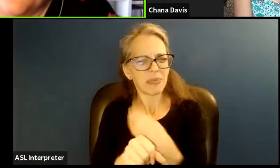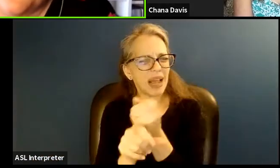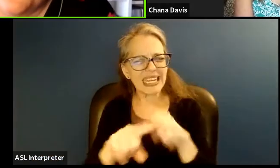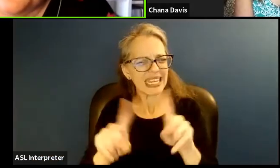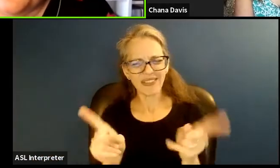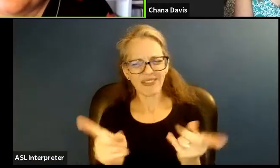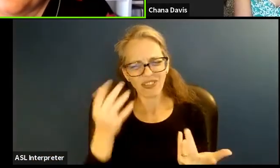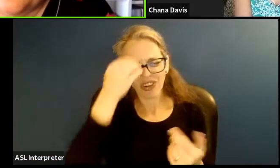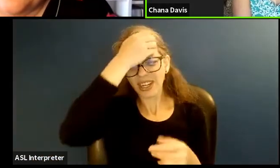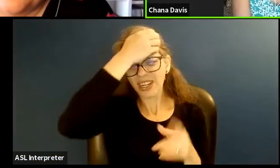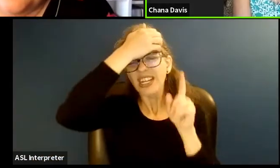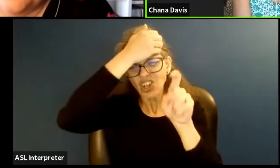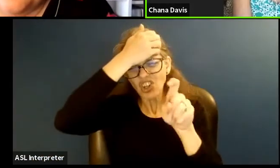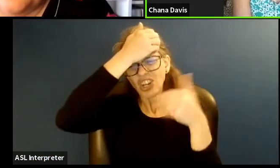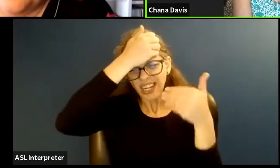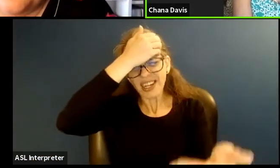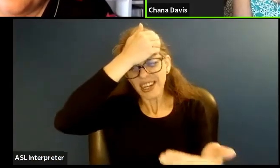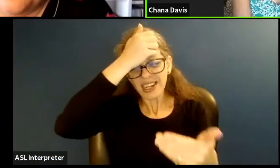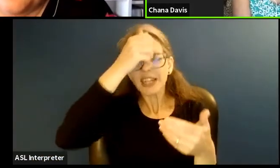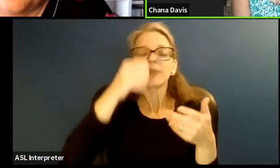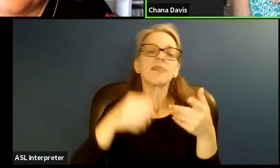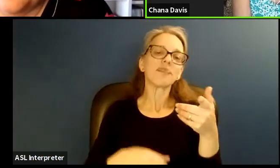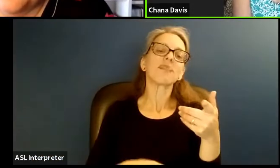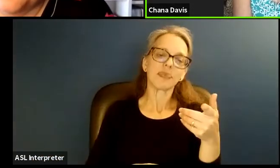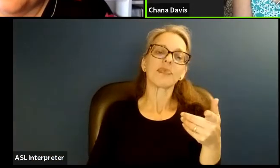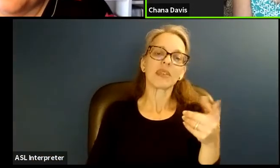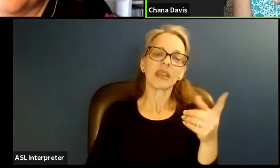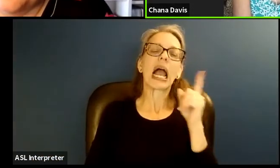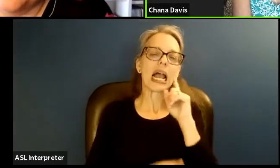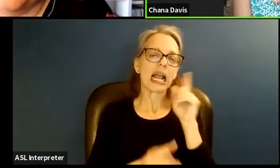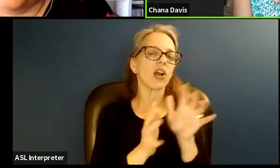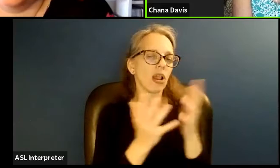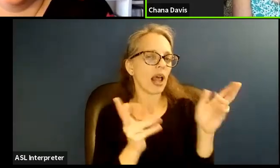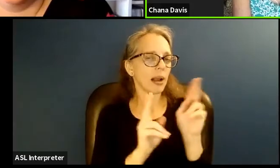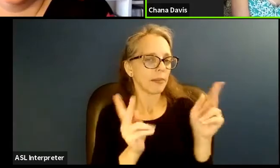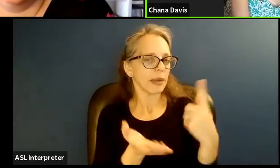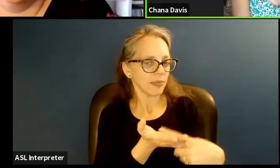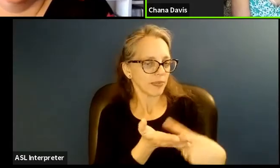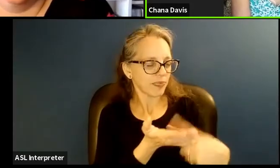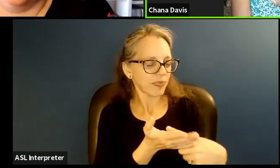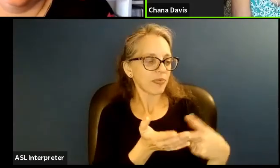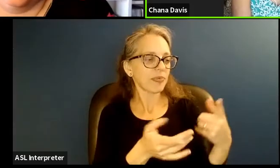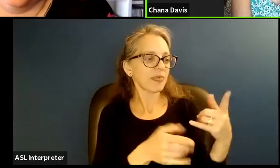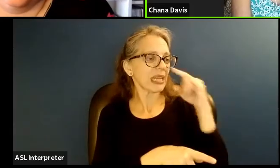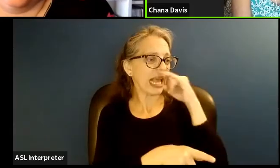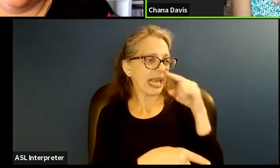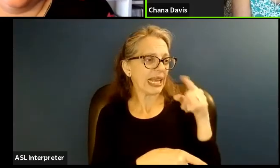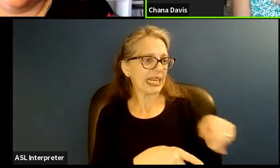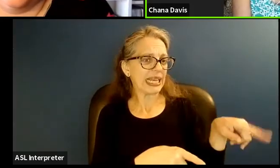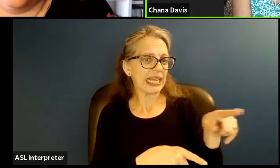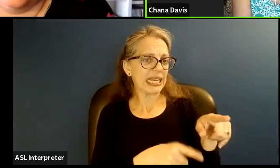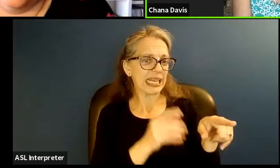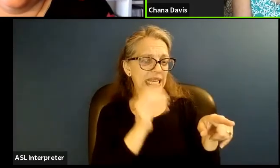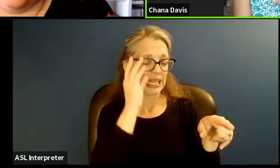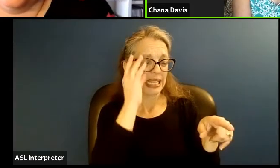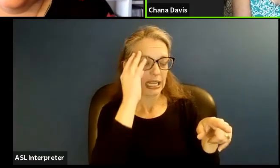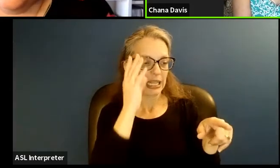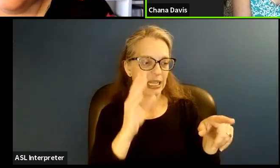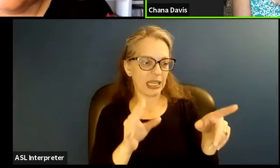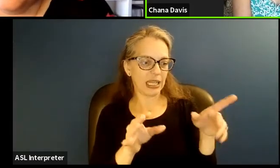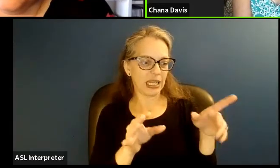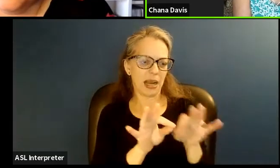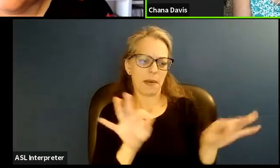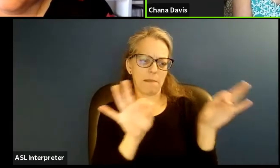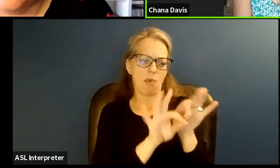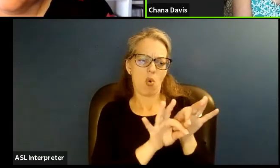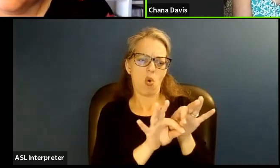Well, I was going to say, I do hear a lot of discussion about the case for kids being built on the importance of